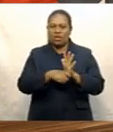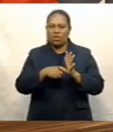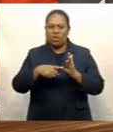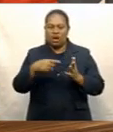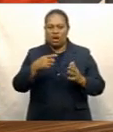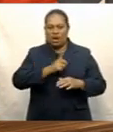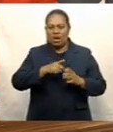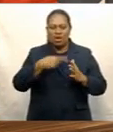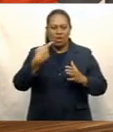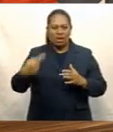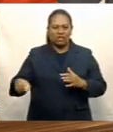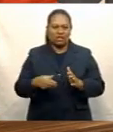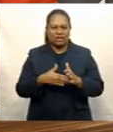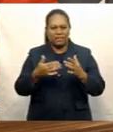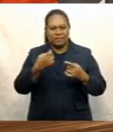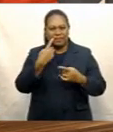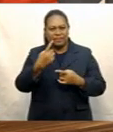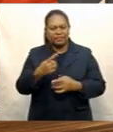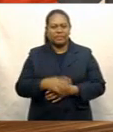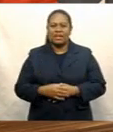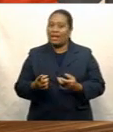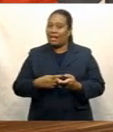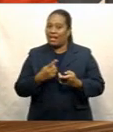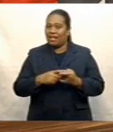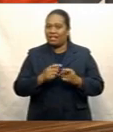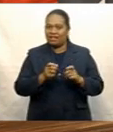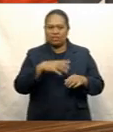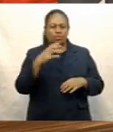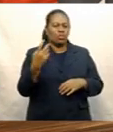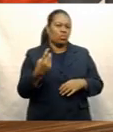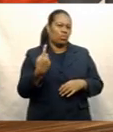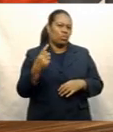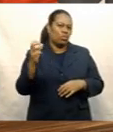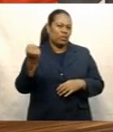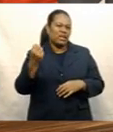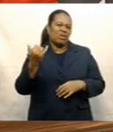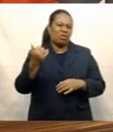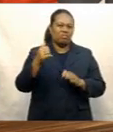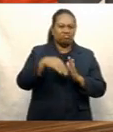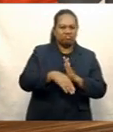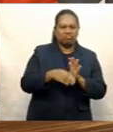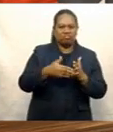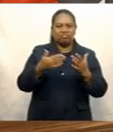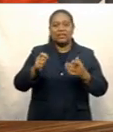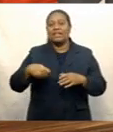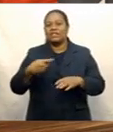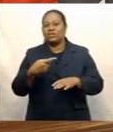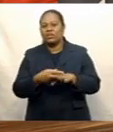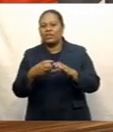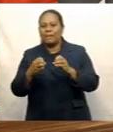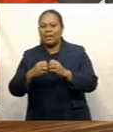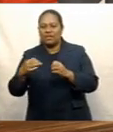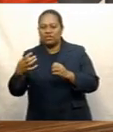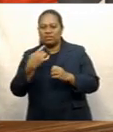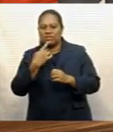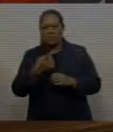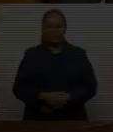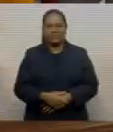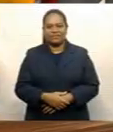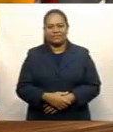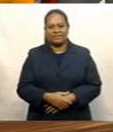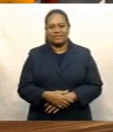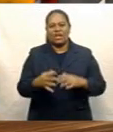loss from 2 games and will need to get either a draw or a win over Belgium in the last group match next week to stand a chance of